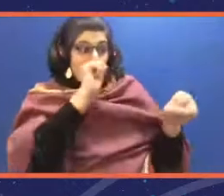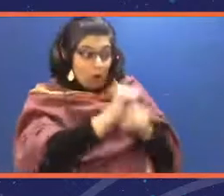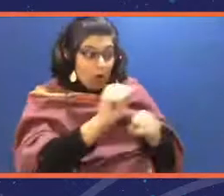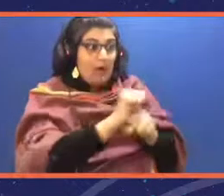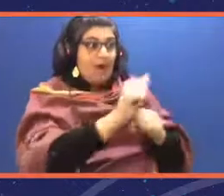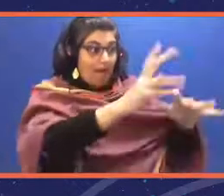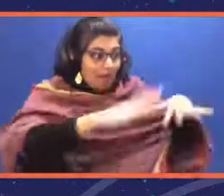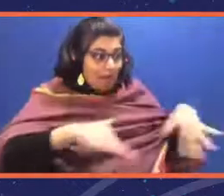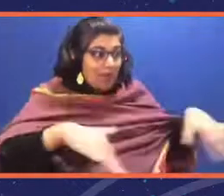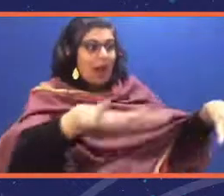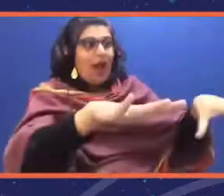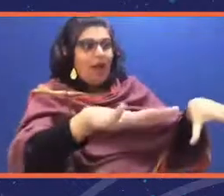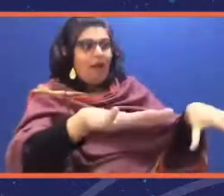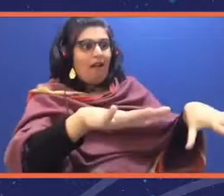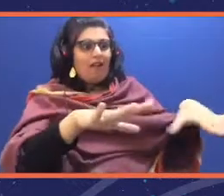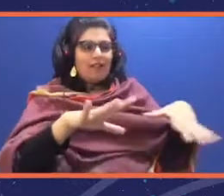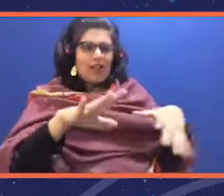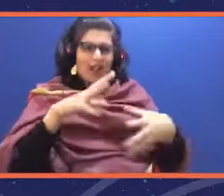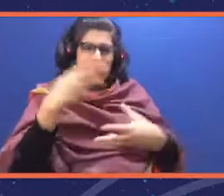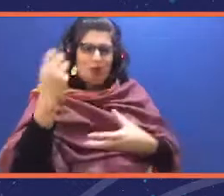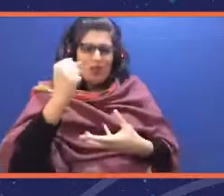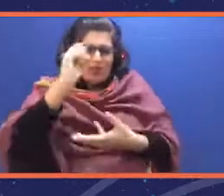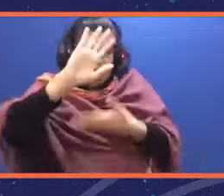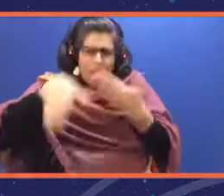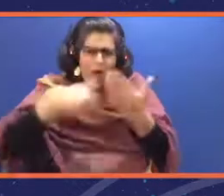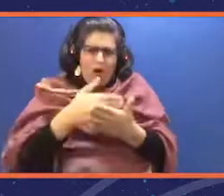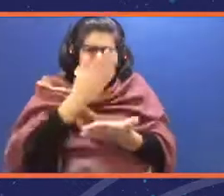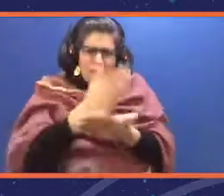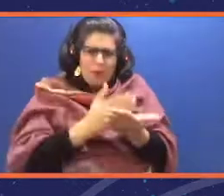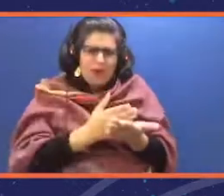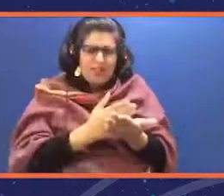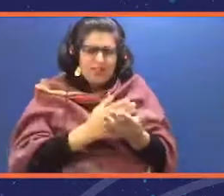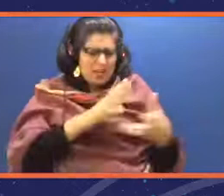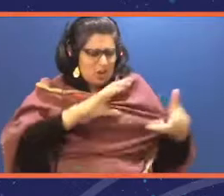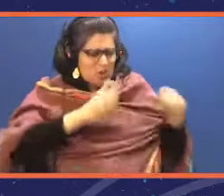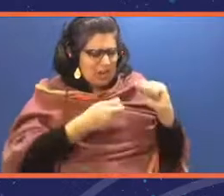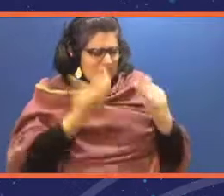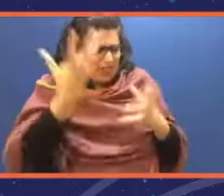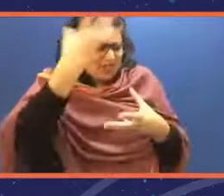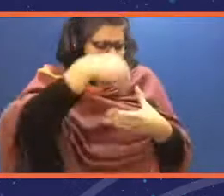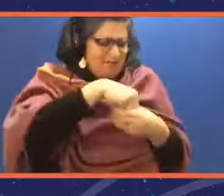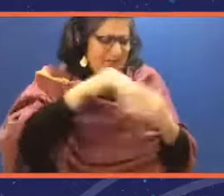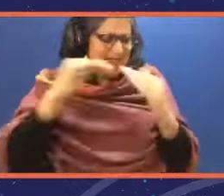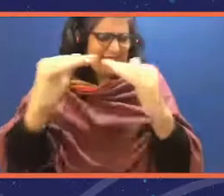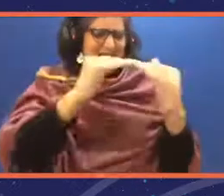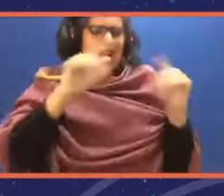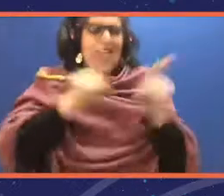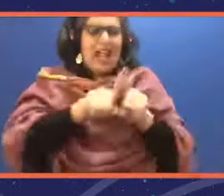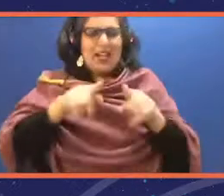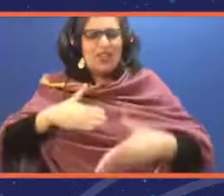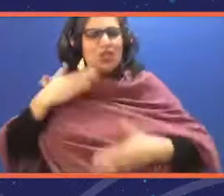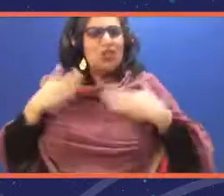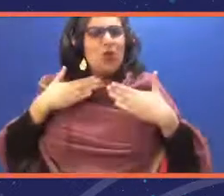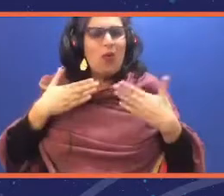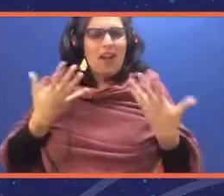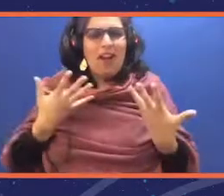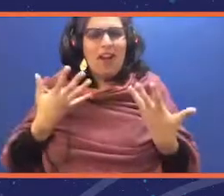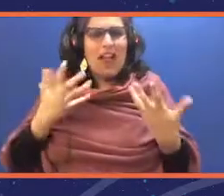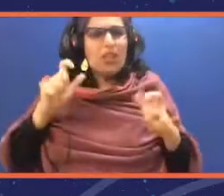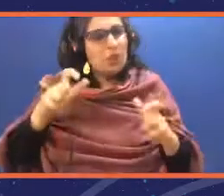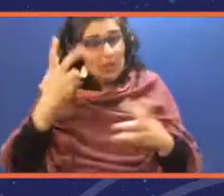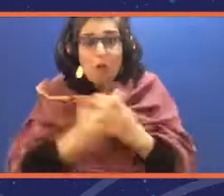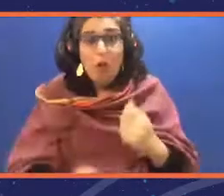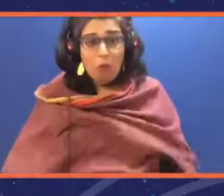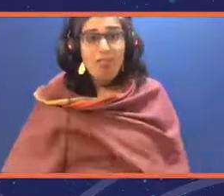of yourself. And, like, grief is just as much as part of yourself as the joys, and you need them both.